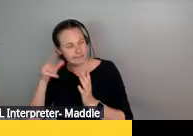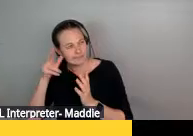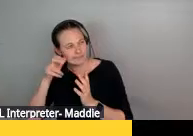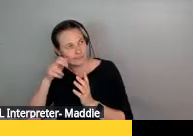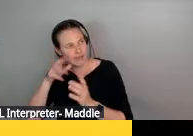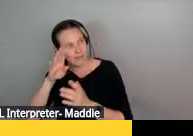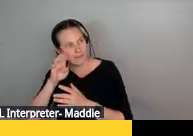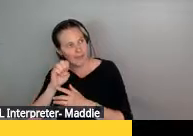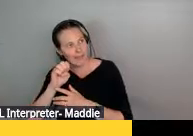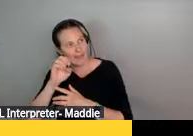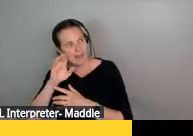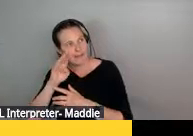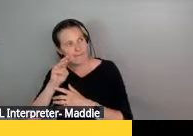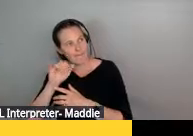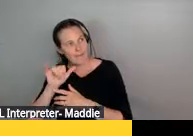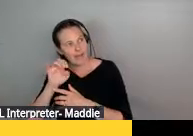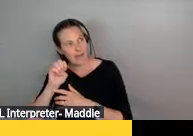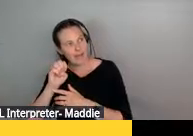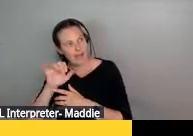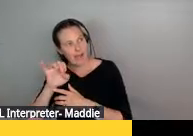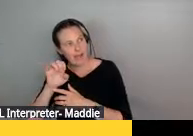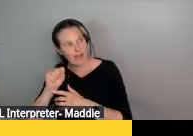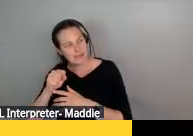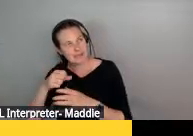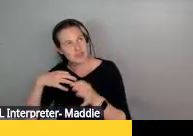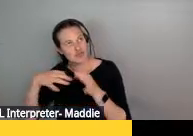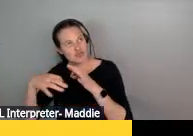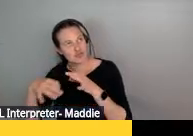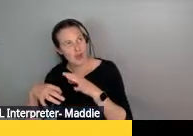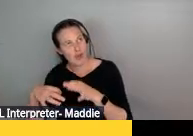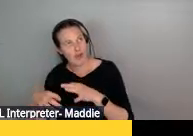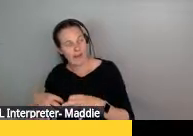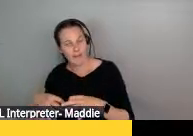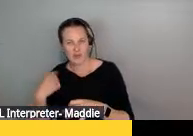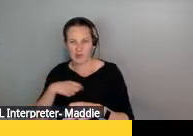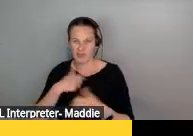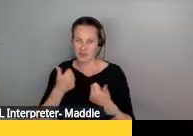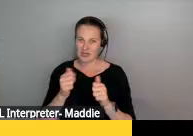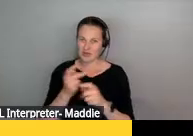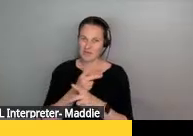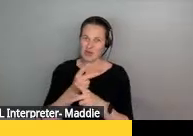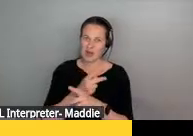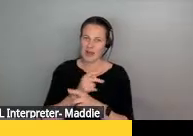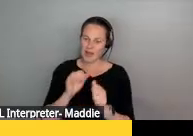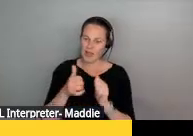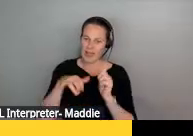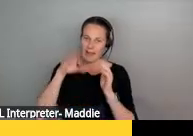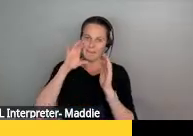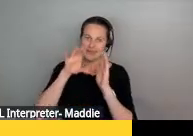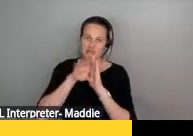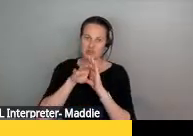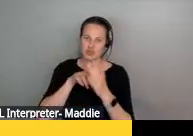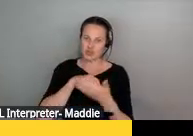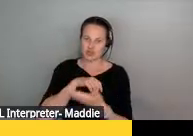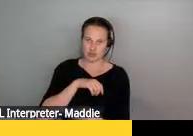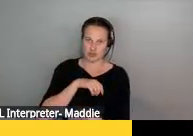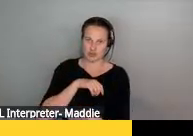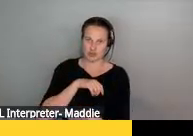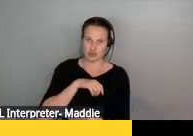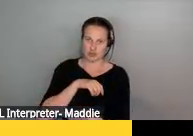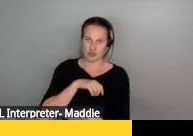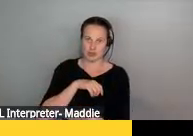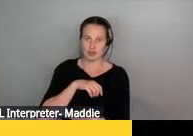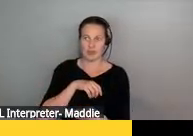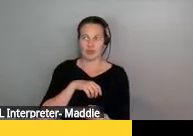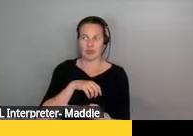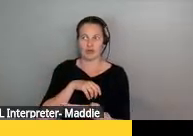Eyes, because we were trying to figure out, like you guys were saying, like, how are we going to get this picture? Because he has jaws. How are we going to get this